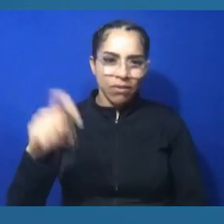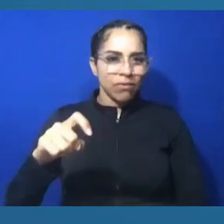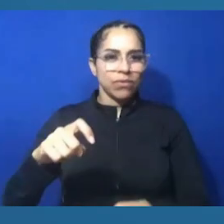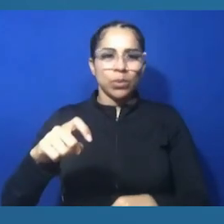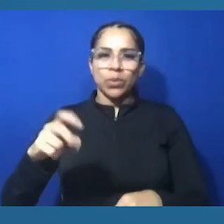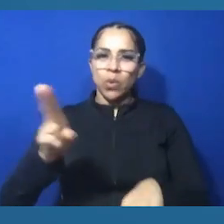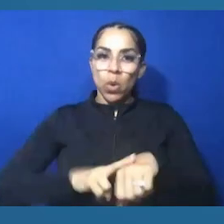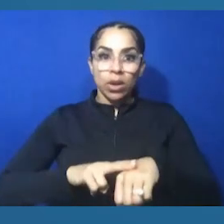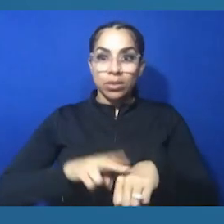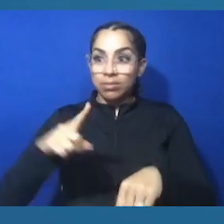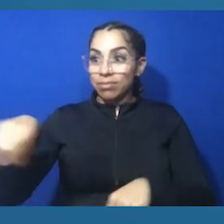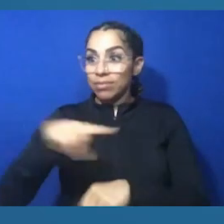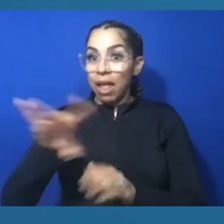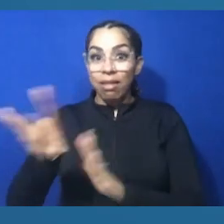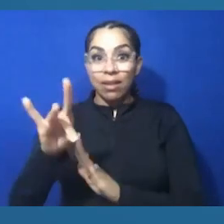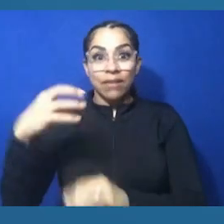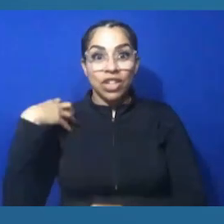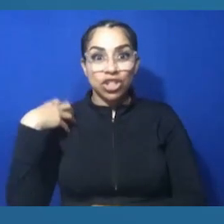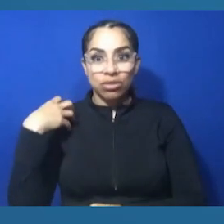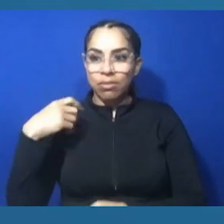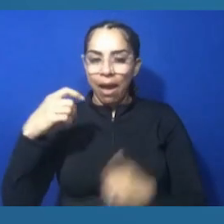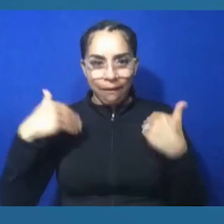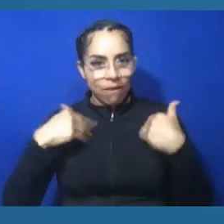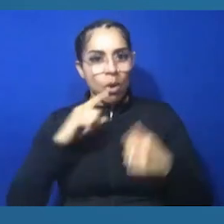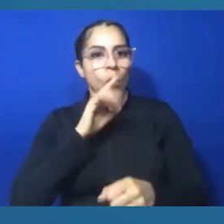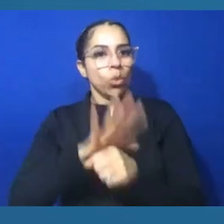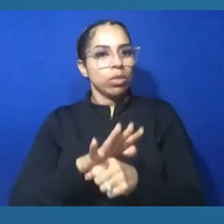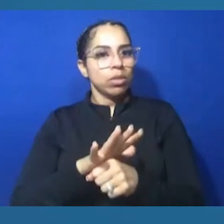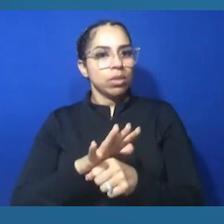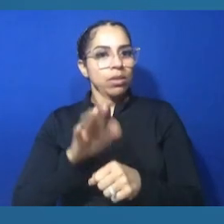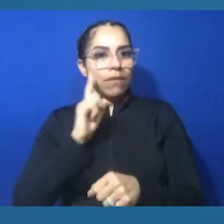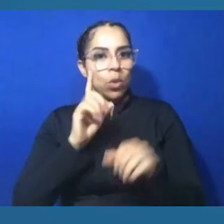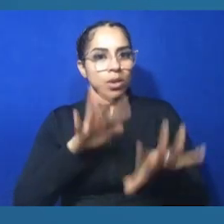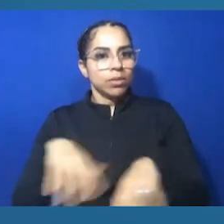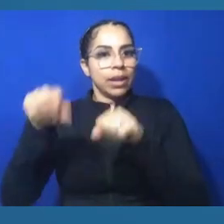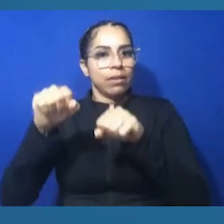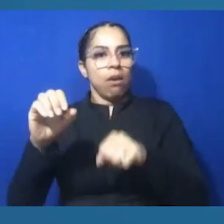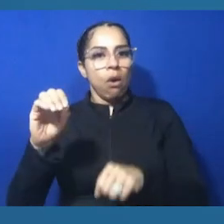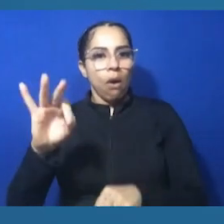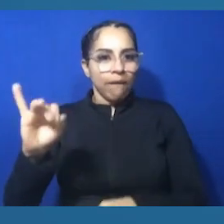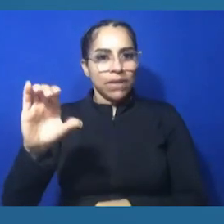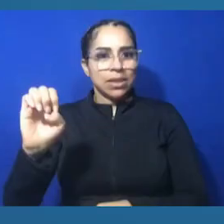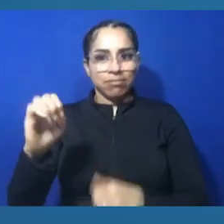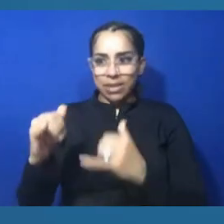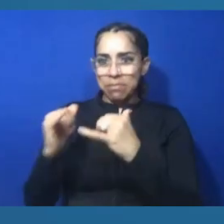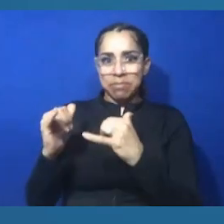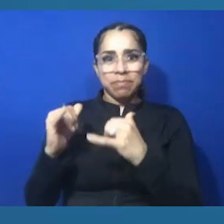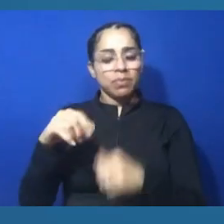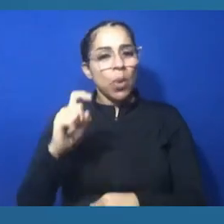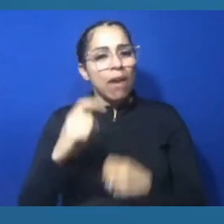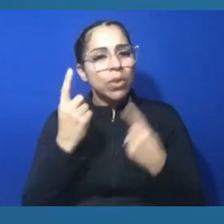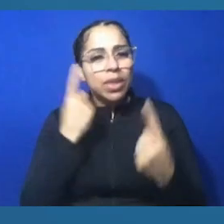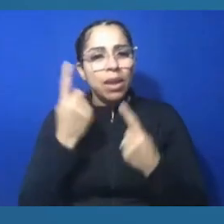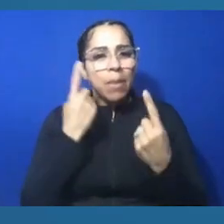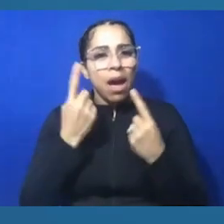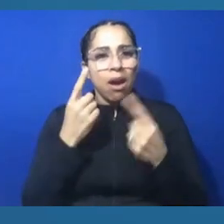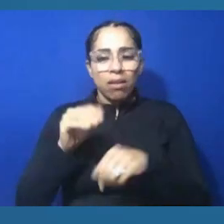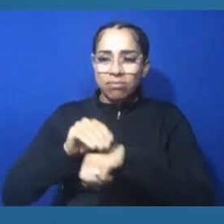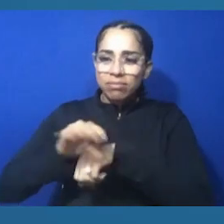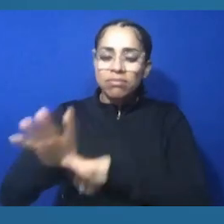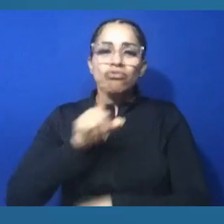same oath of office. But we have to think about the consequences on real people for the first time in a long